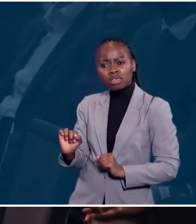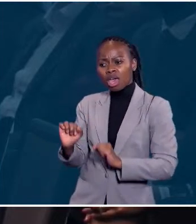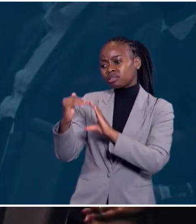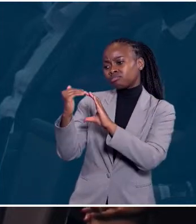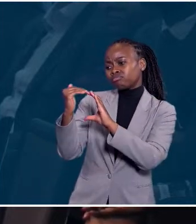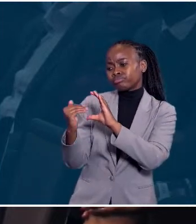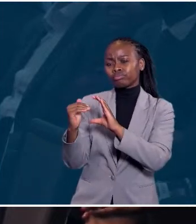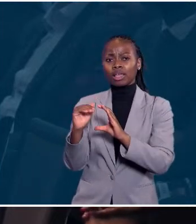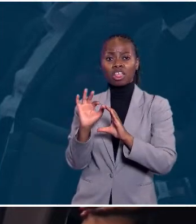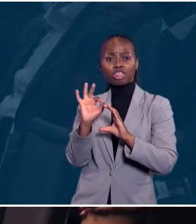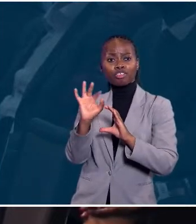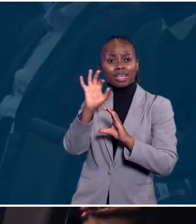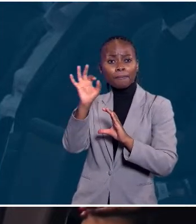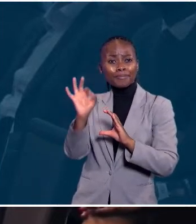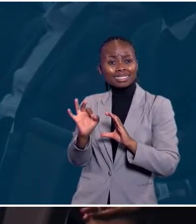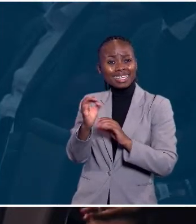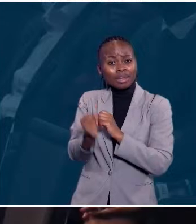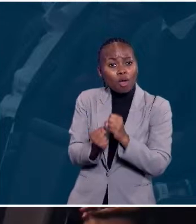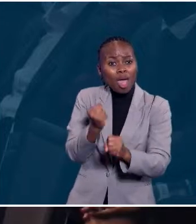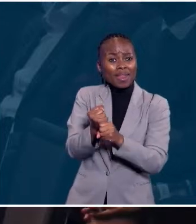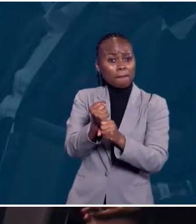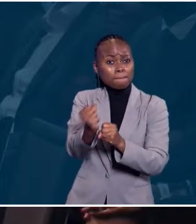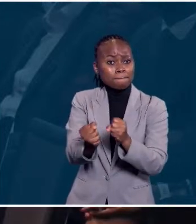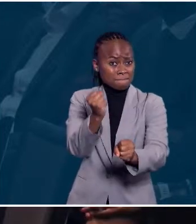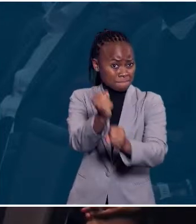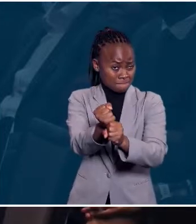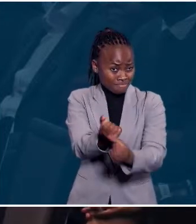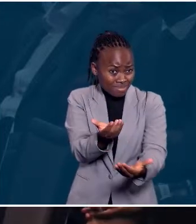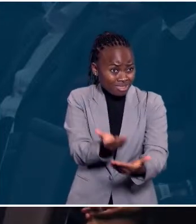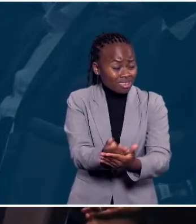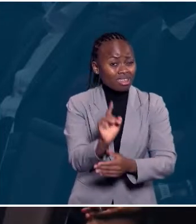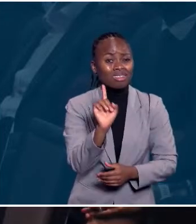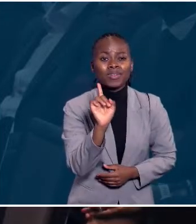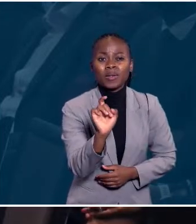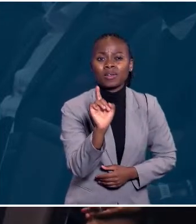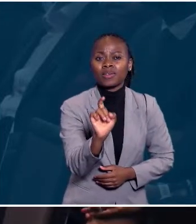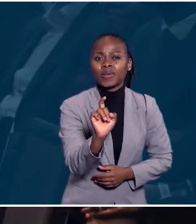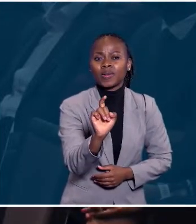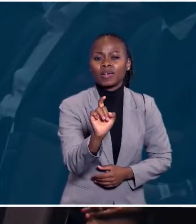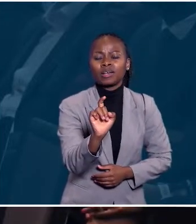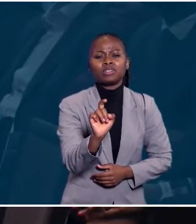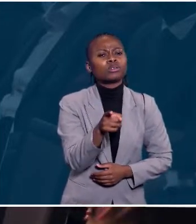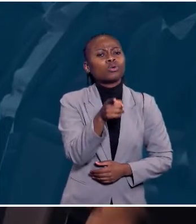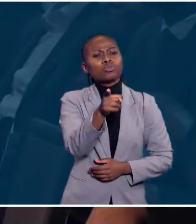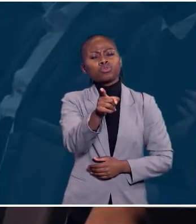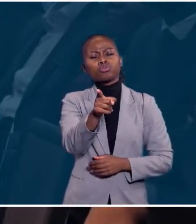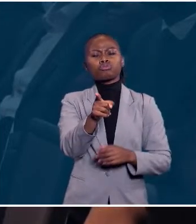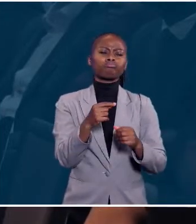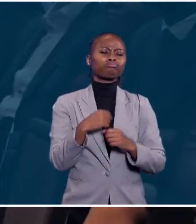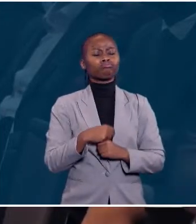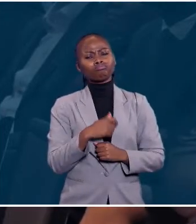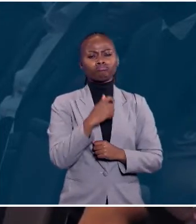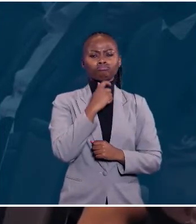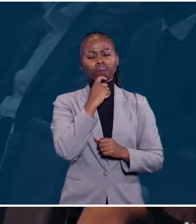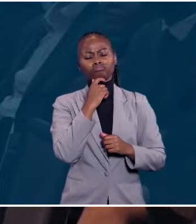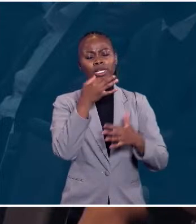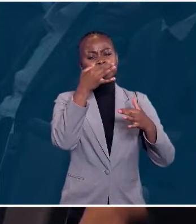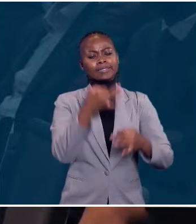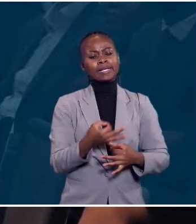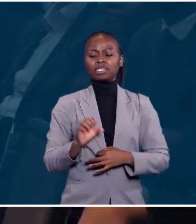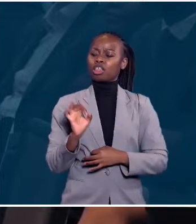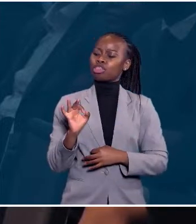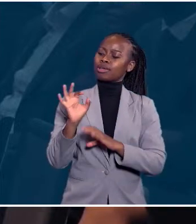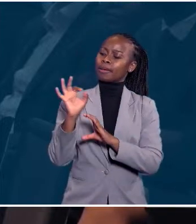say 3% per annum at this point in time? What is preventing the announcement of